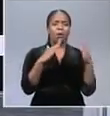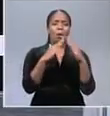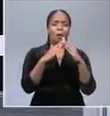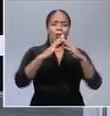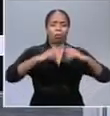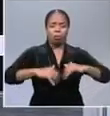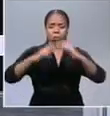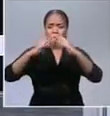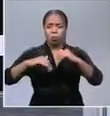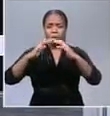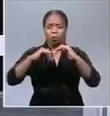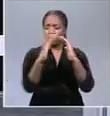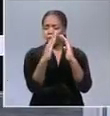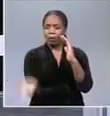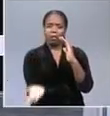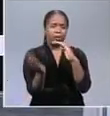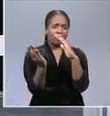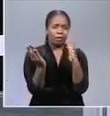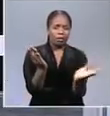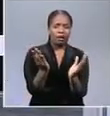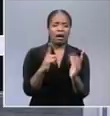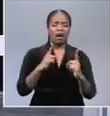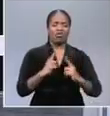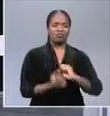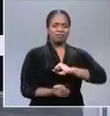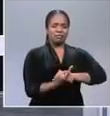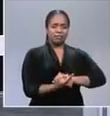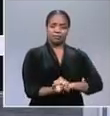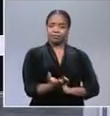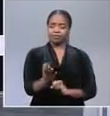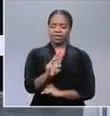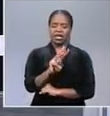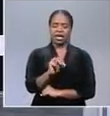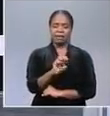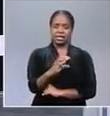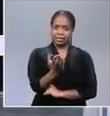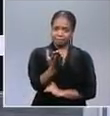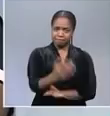province. Here's a cooperative governance MEC in Kwazulu-Natal, Nomgcobo.